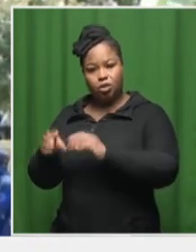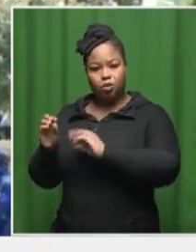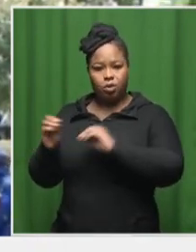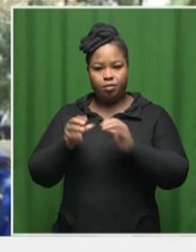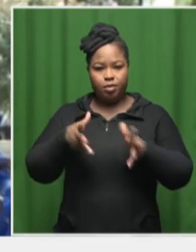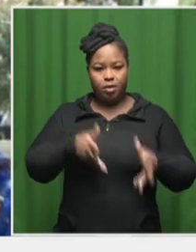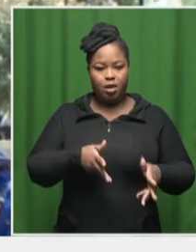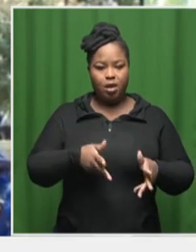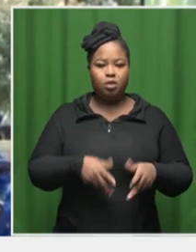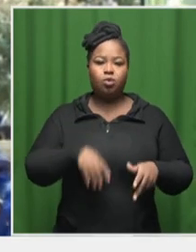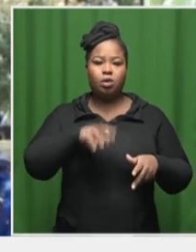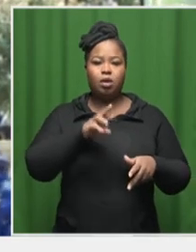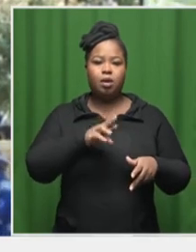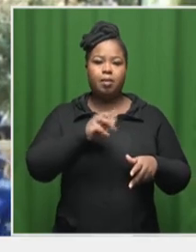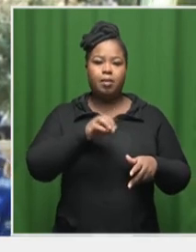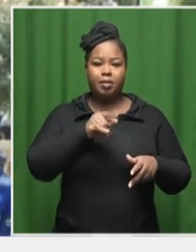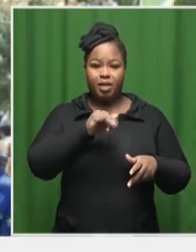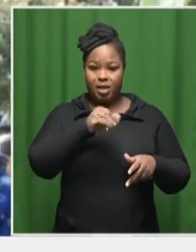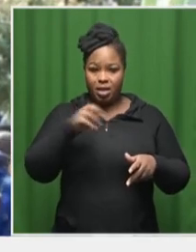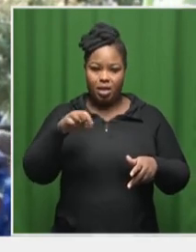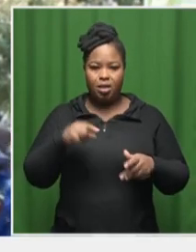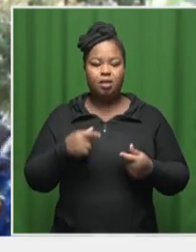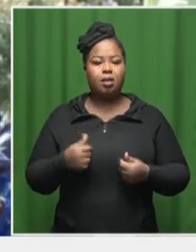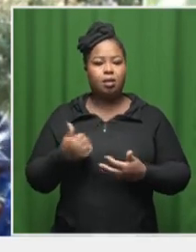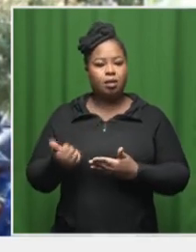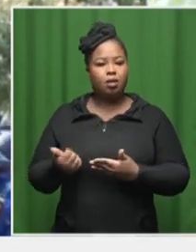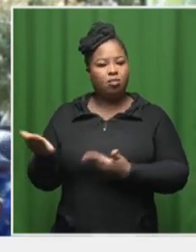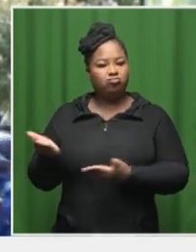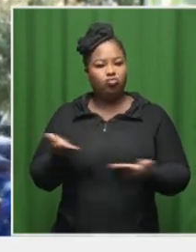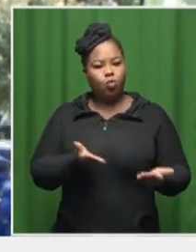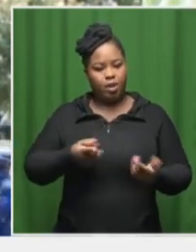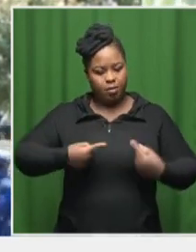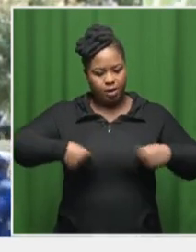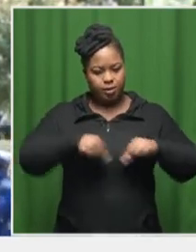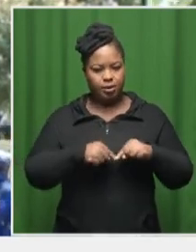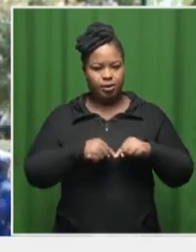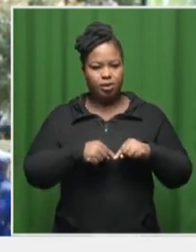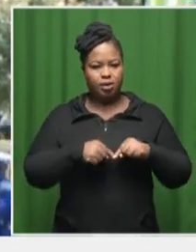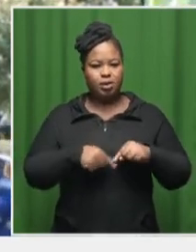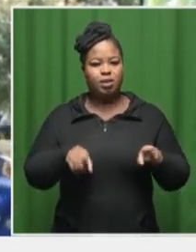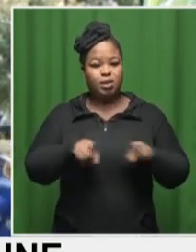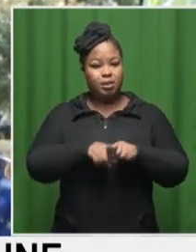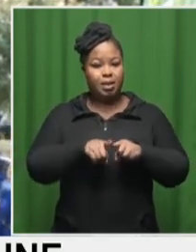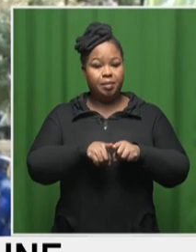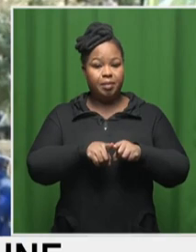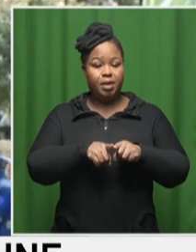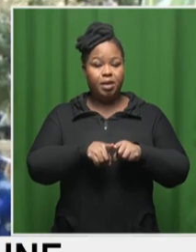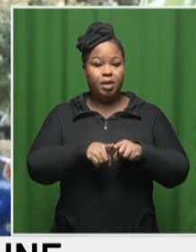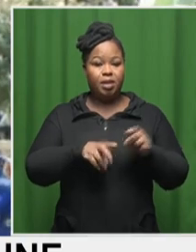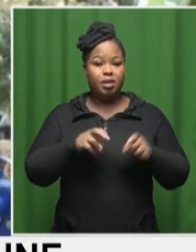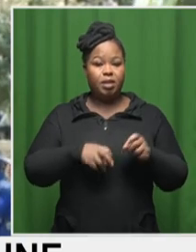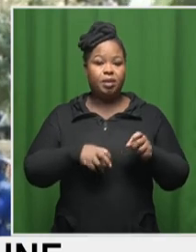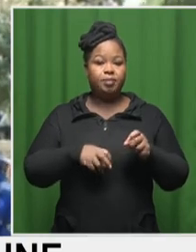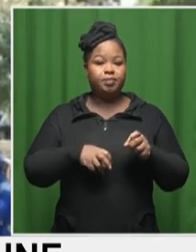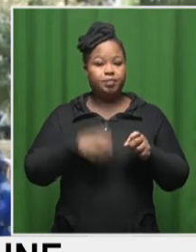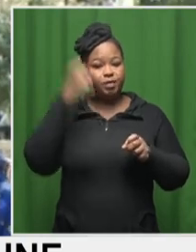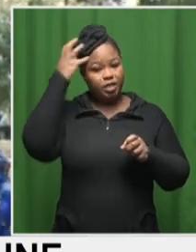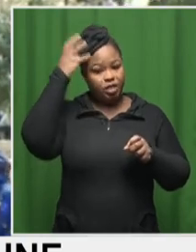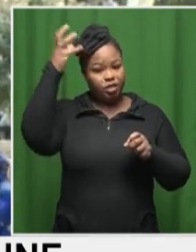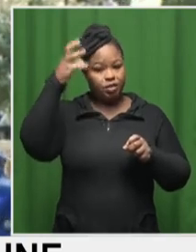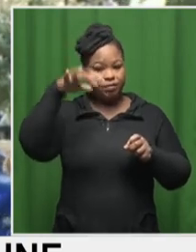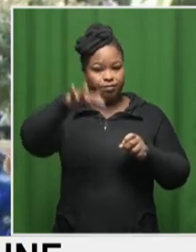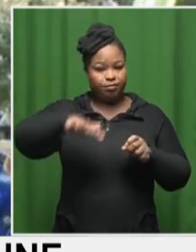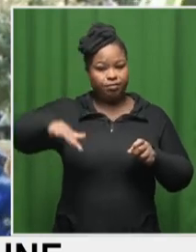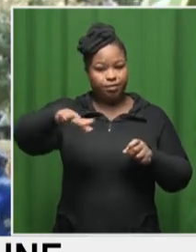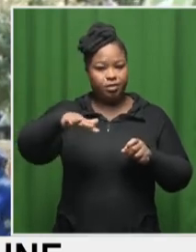Maruteng, and then we were catered for. We were even given the royalty in our area at